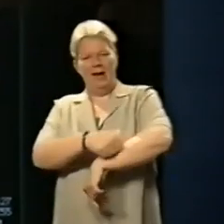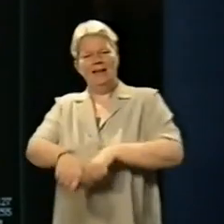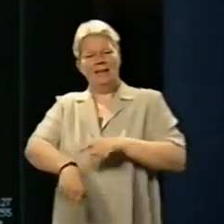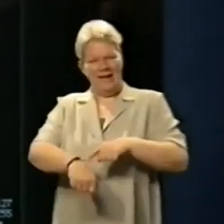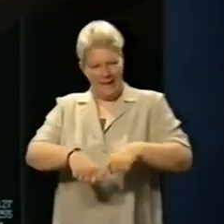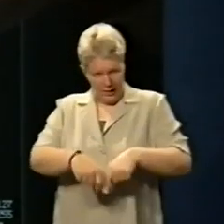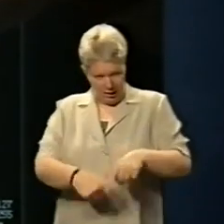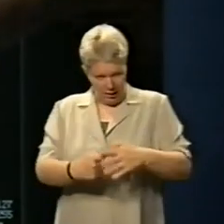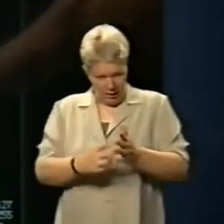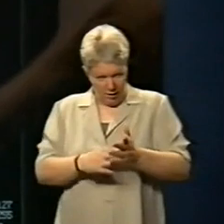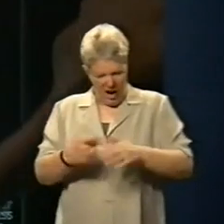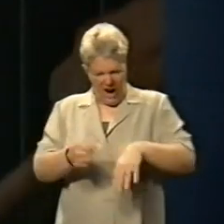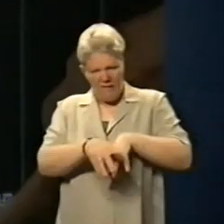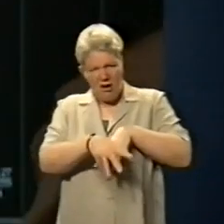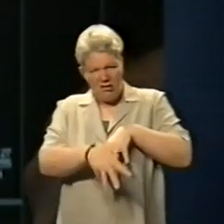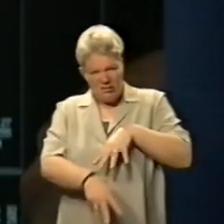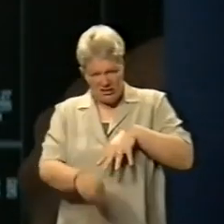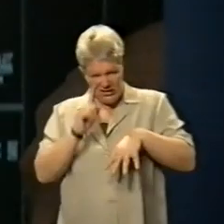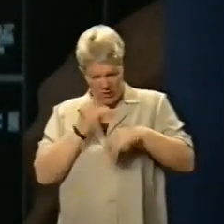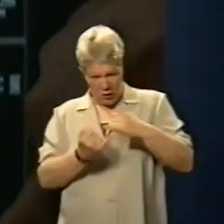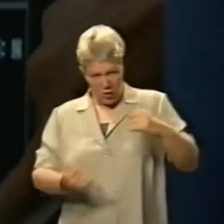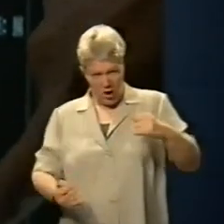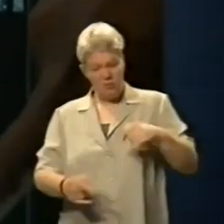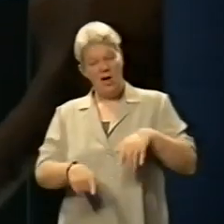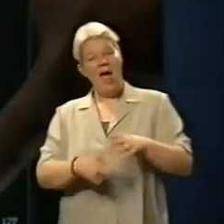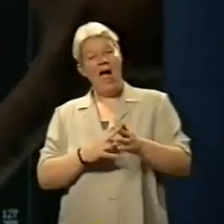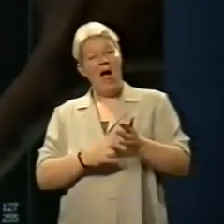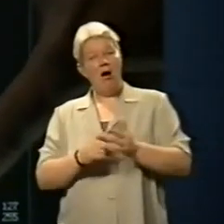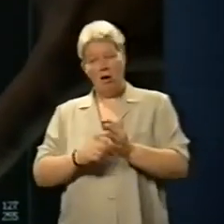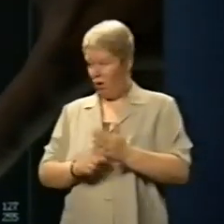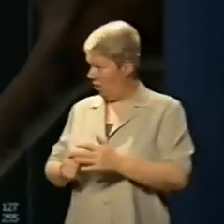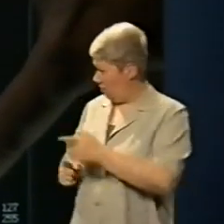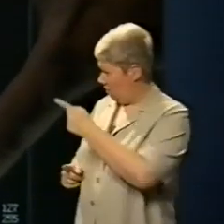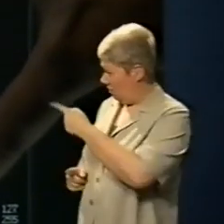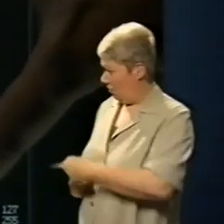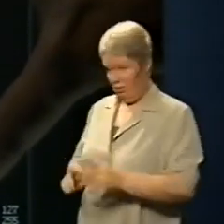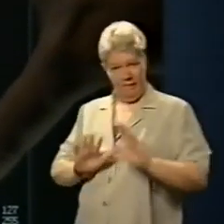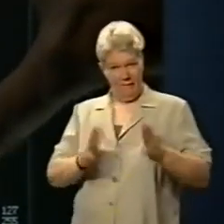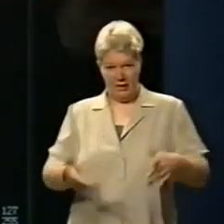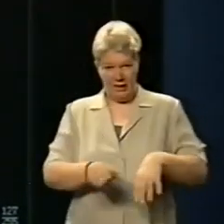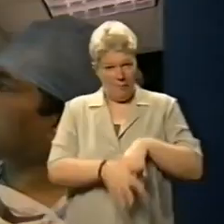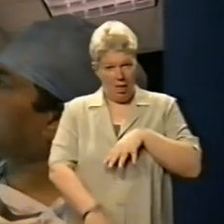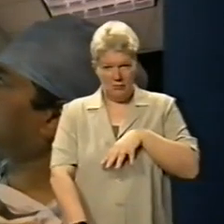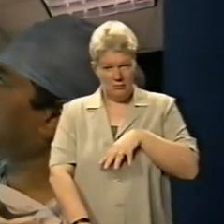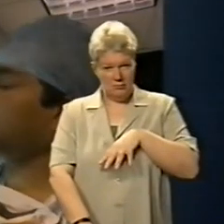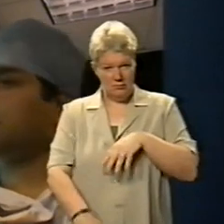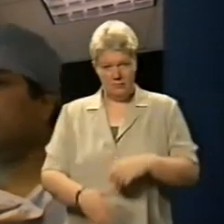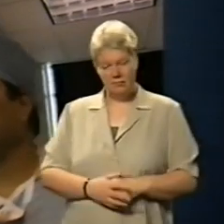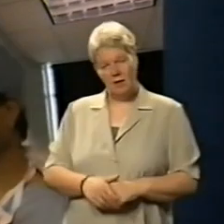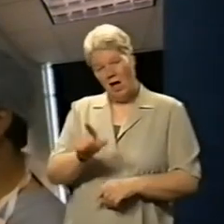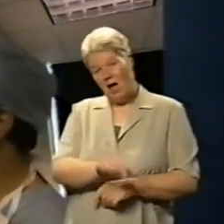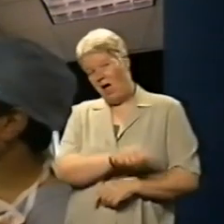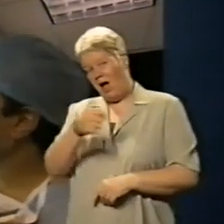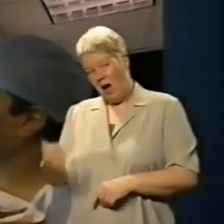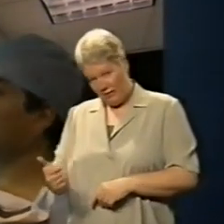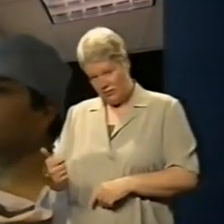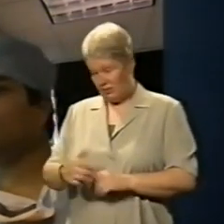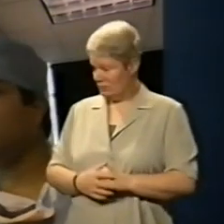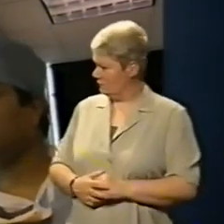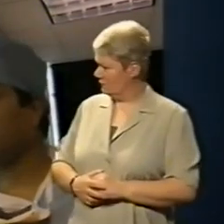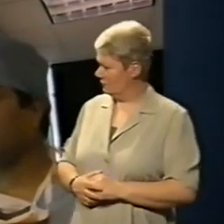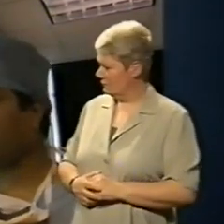vessels. And because these are diseased, at the level of the ankle, there's no blood flow at all. This is an